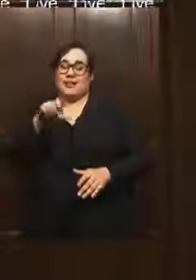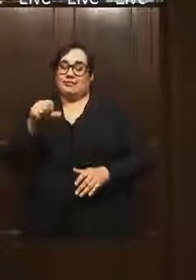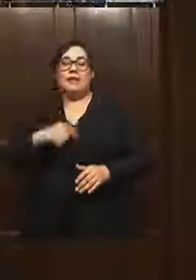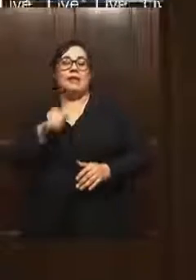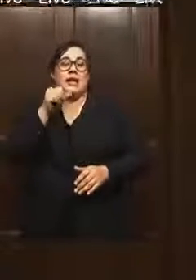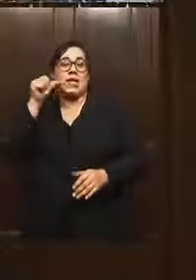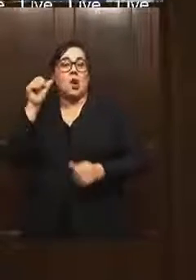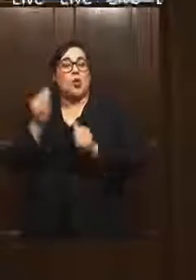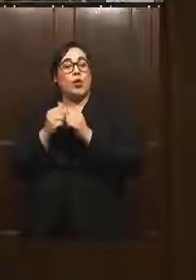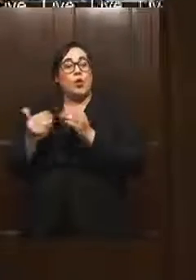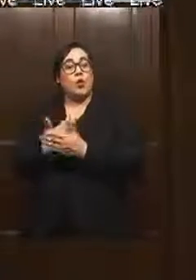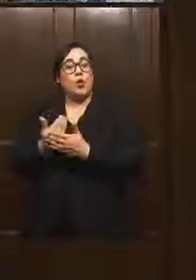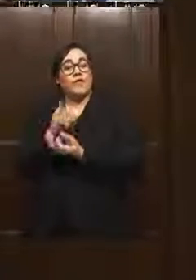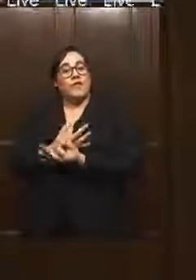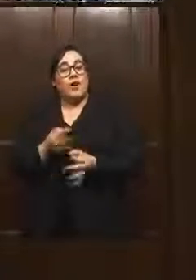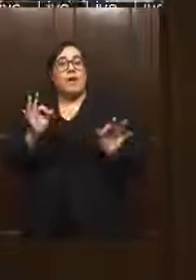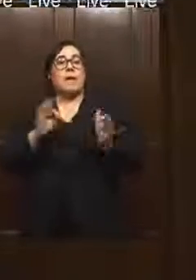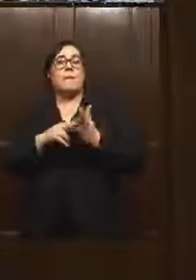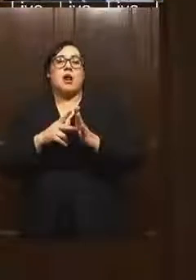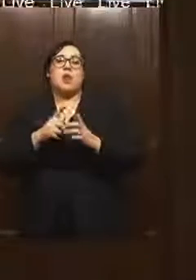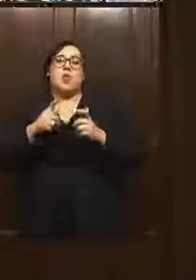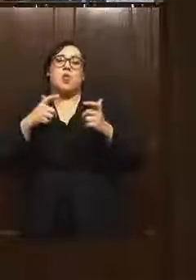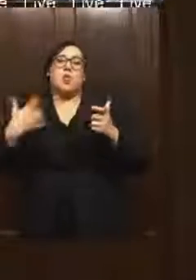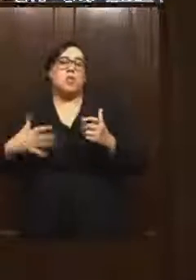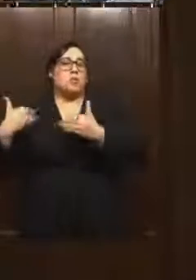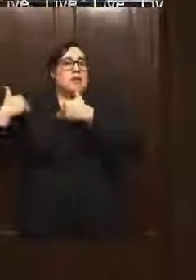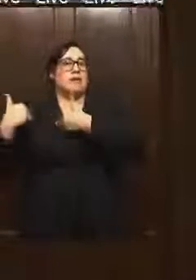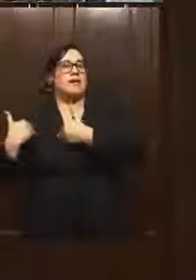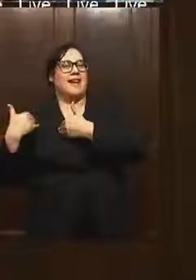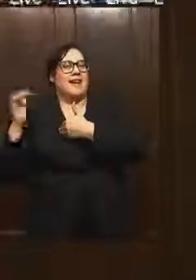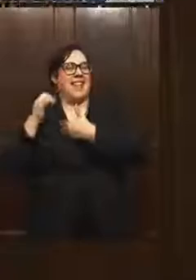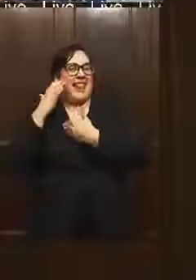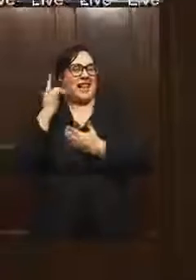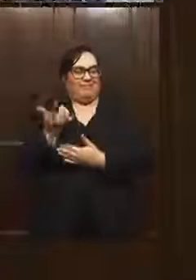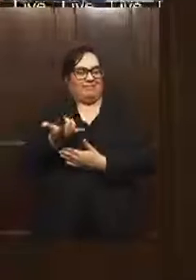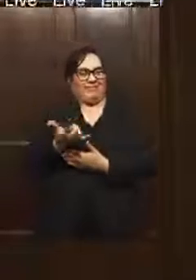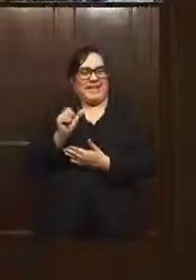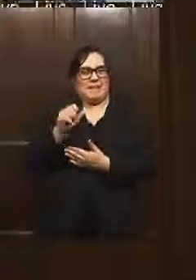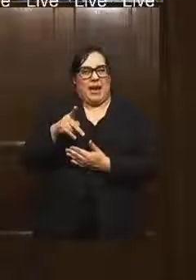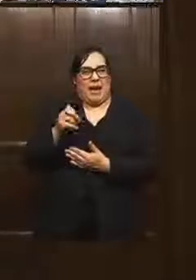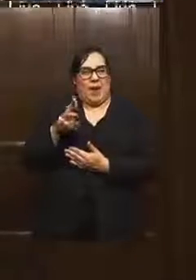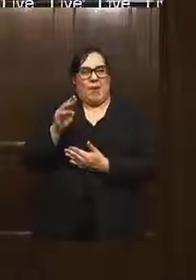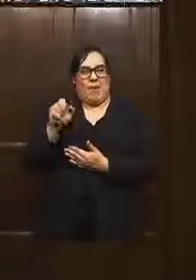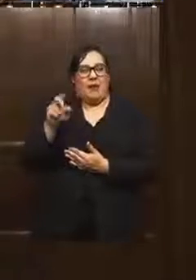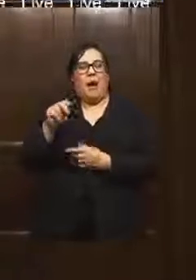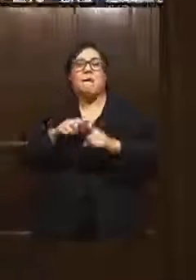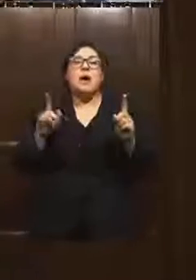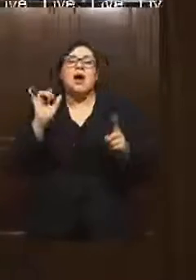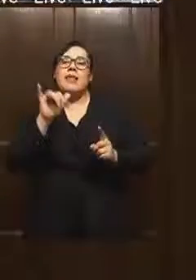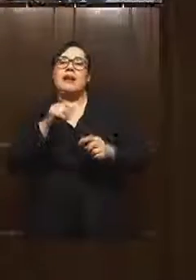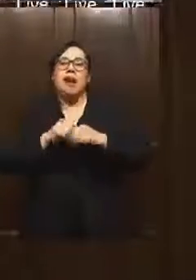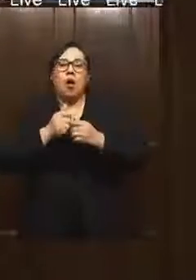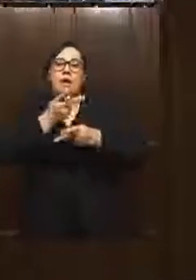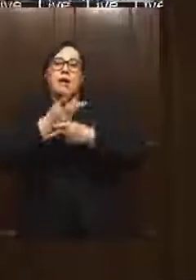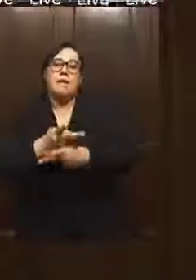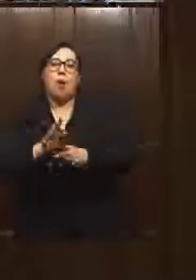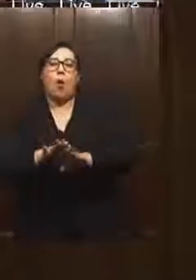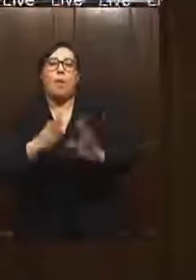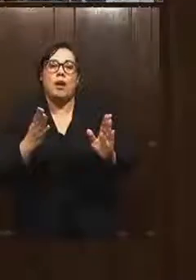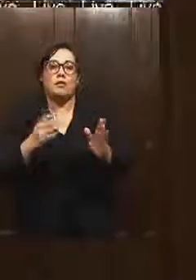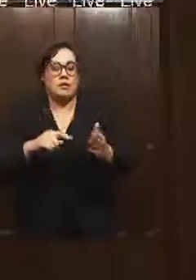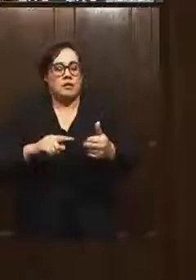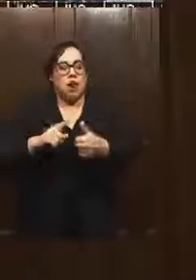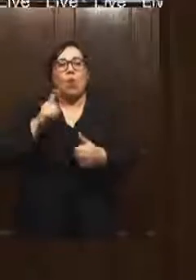with new freedoms come great responsibility, kind of paraphrasing Spider-Man, but that is how we can keep things open, by being